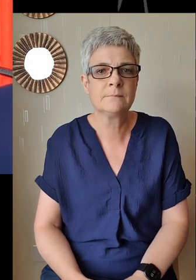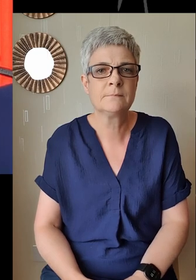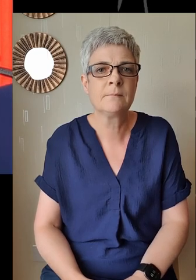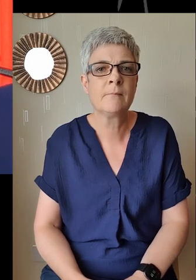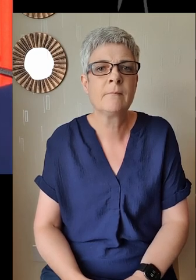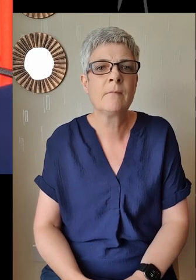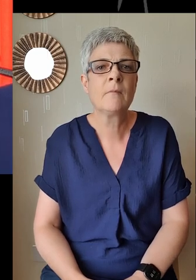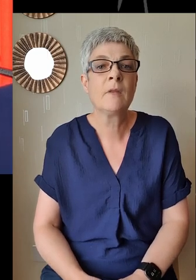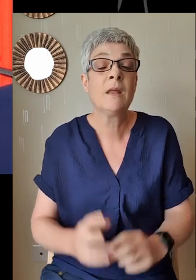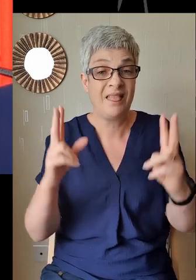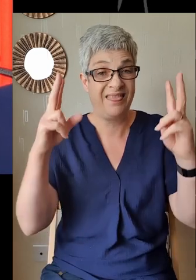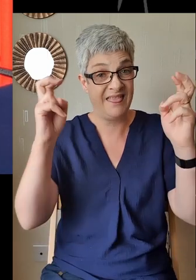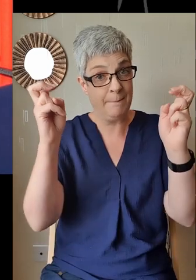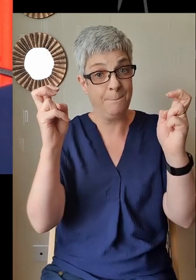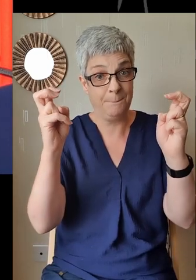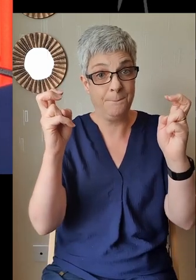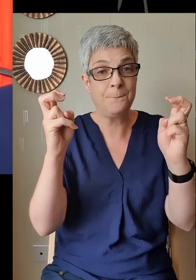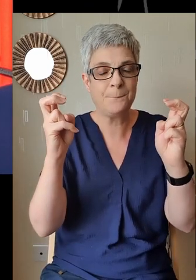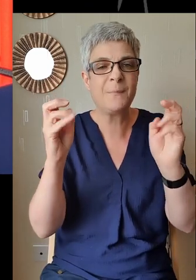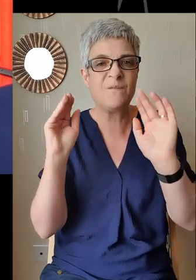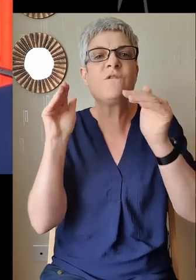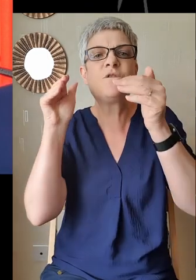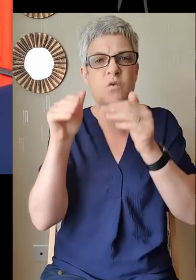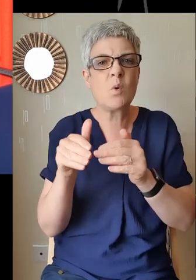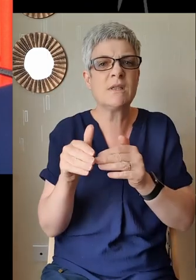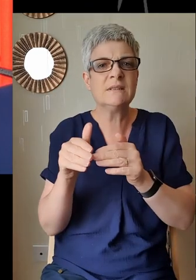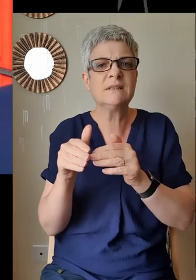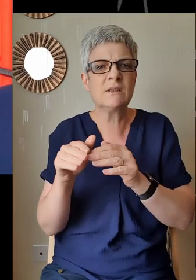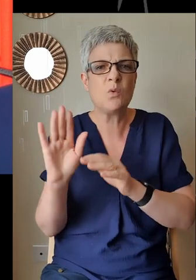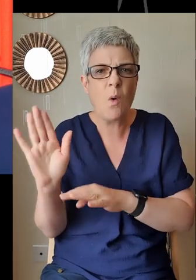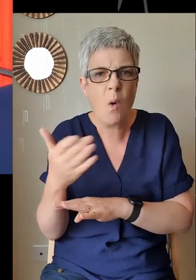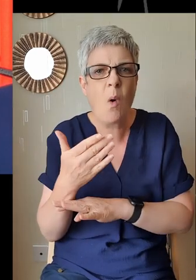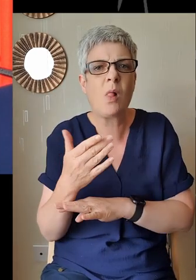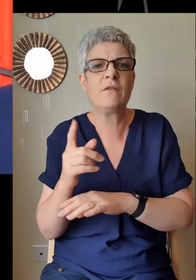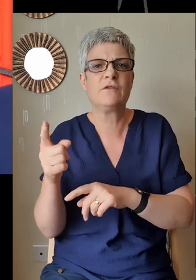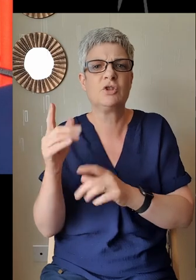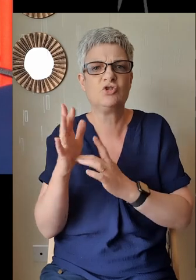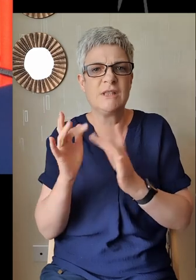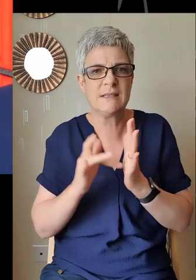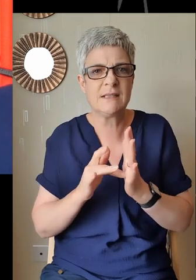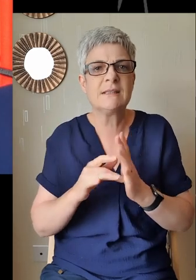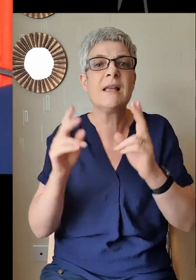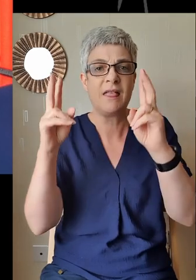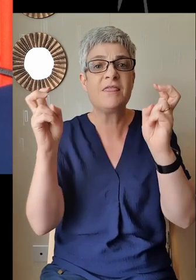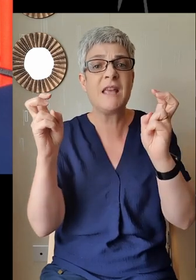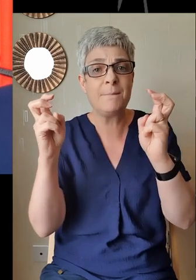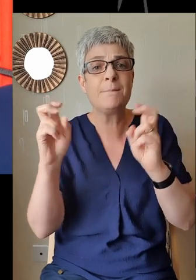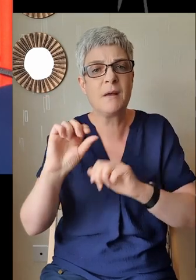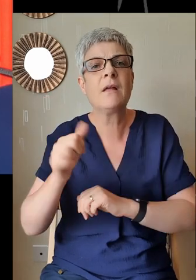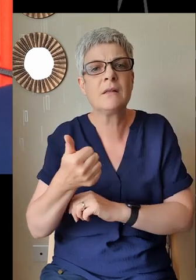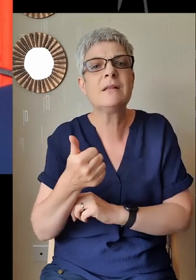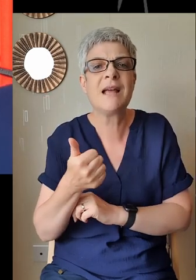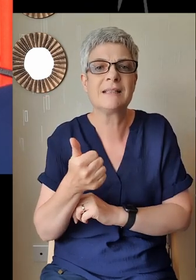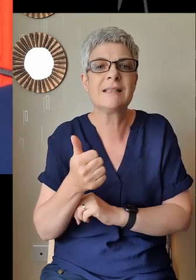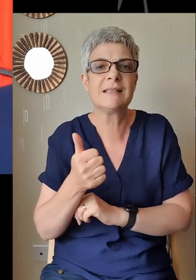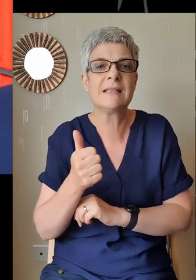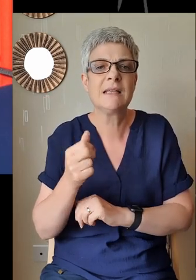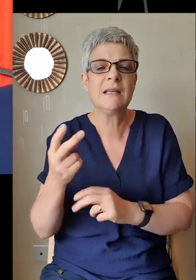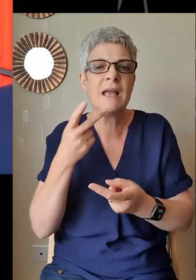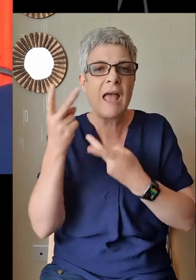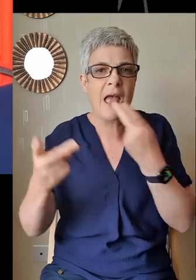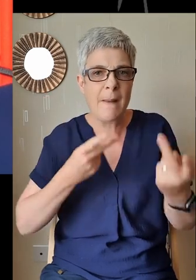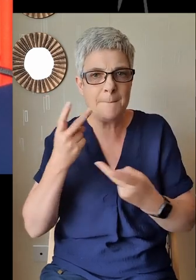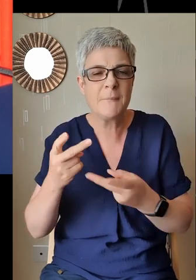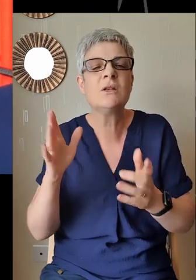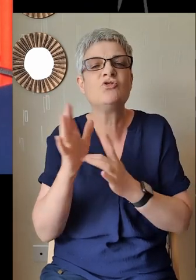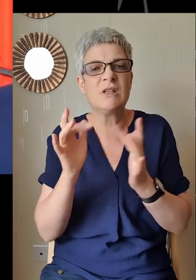This theme of being focused on and all for Jesus is the theme of our next hymn, Jesus, All for Jesus. After we've sung